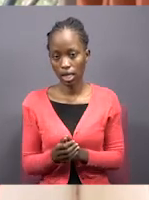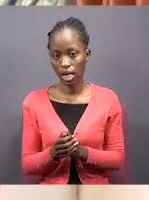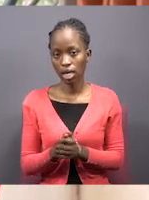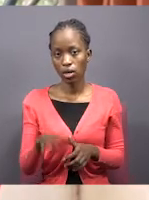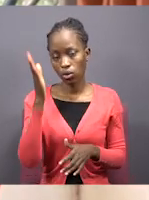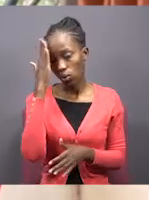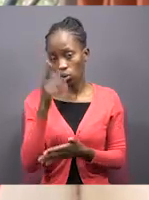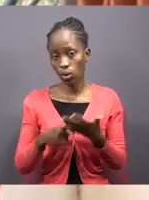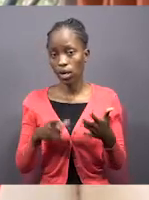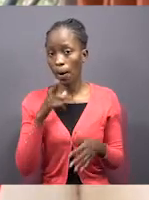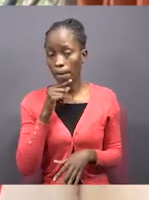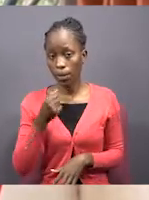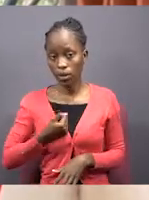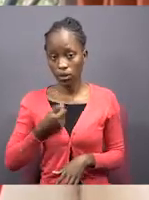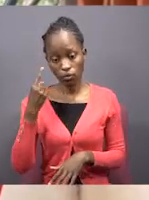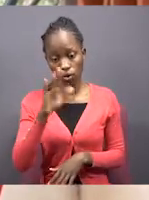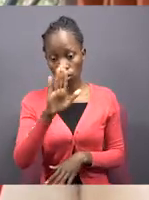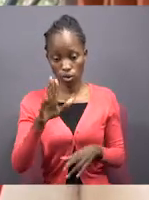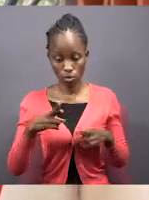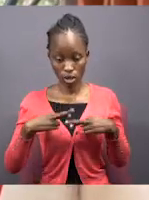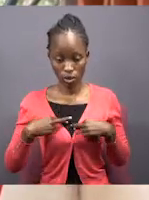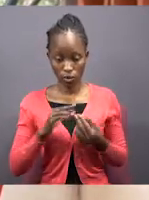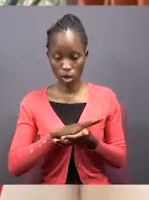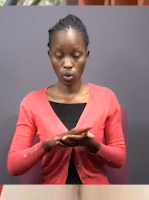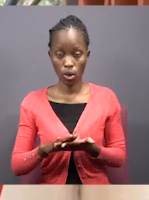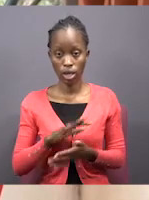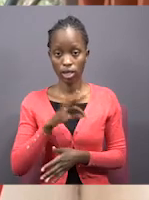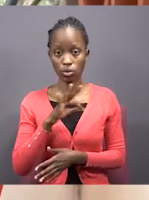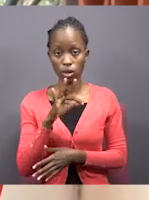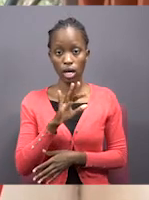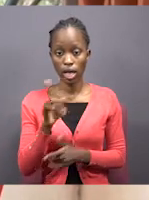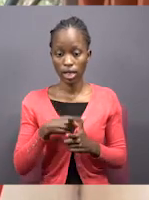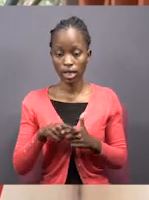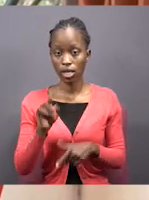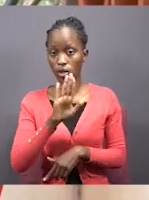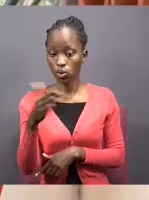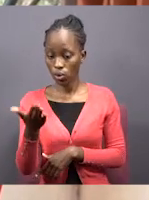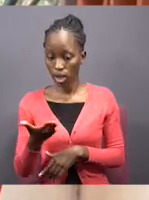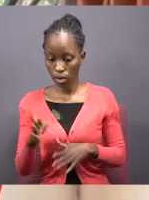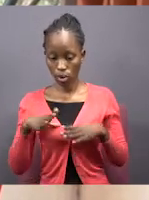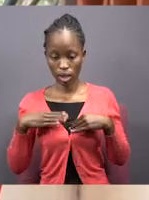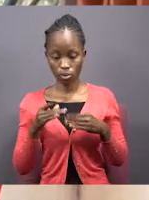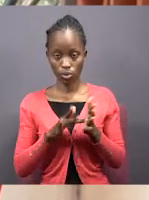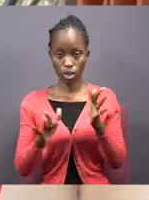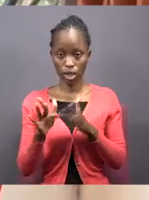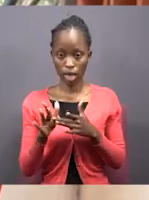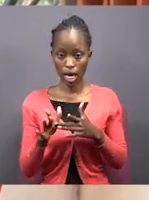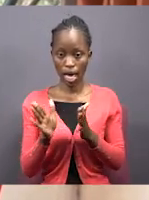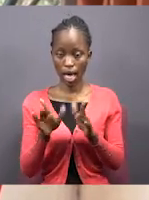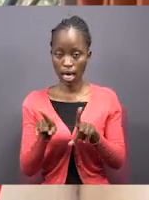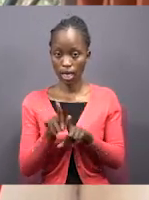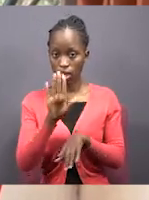today. And you know what, boys and girls? For you to receive the Holy Spirit, you need to accept